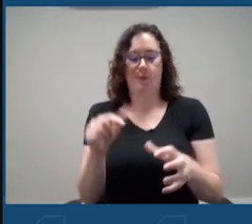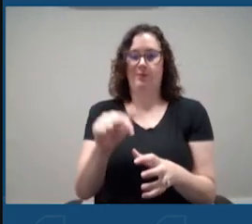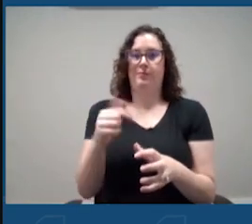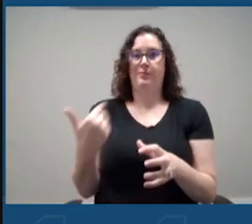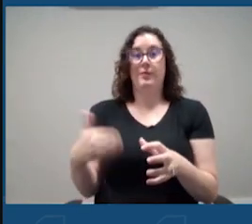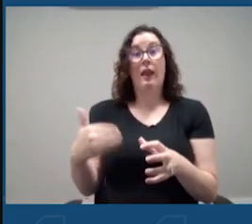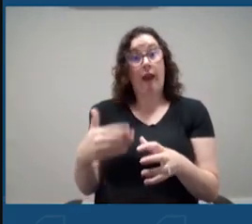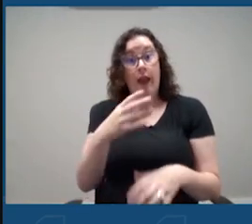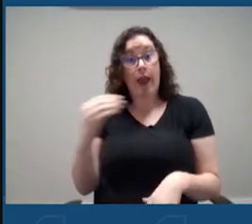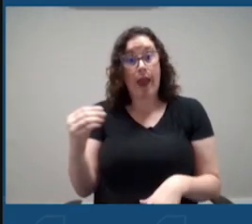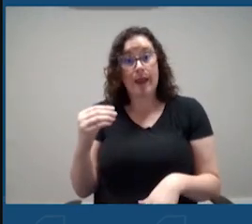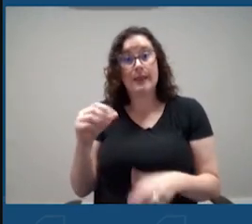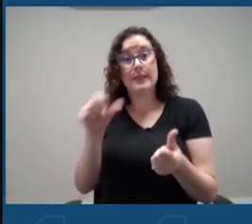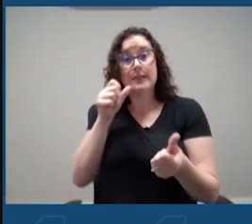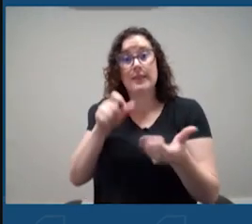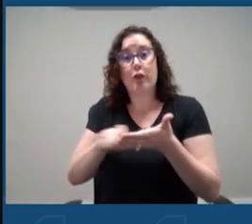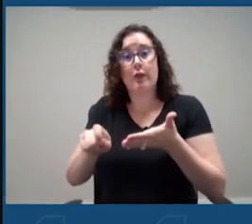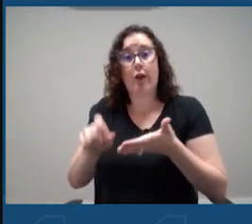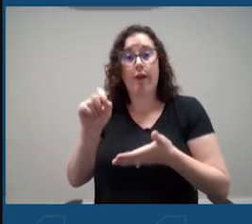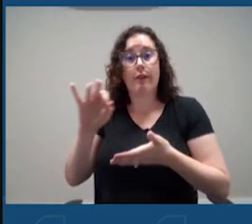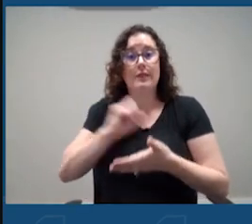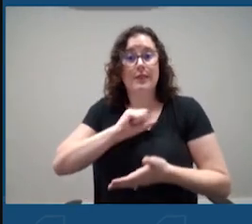State who believes in this,